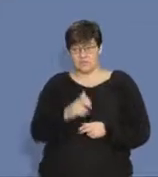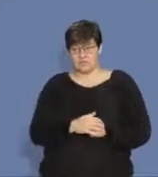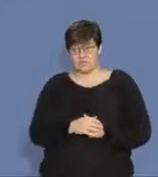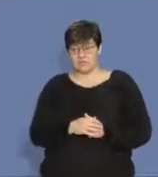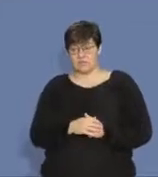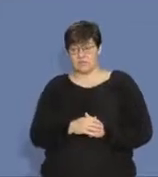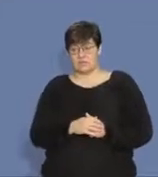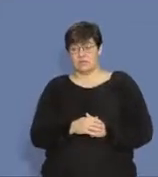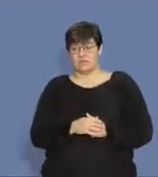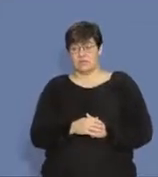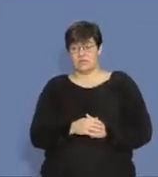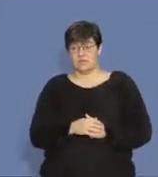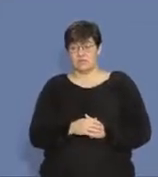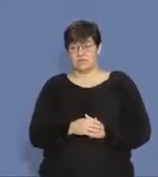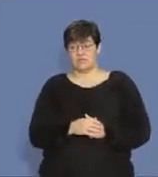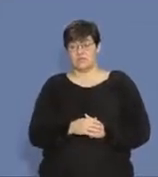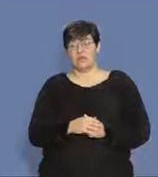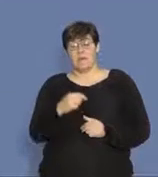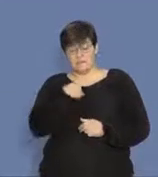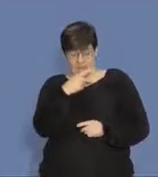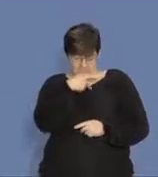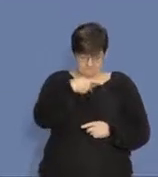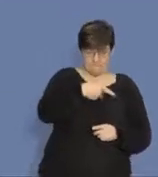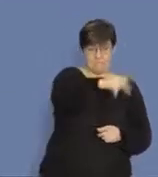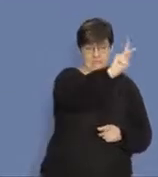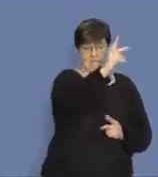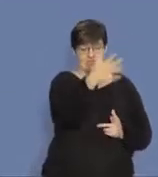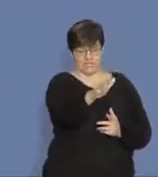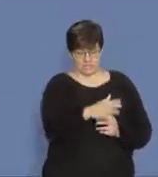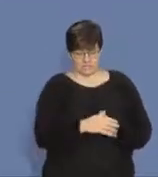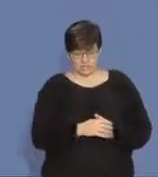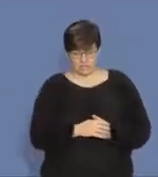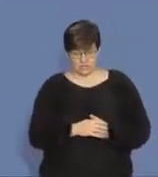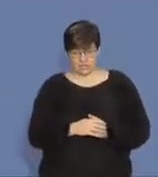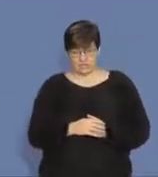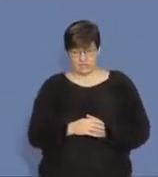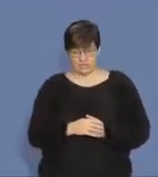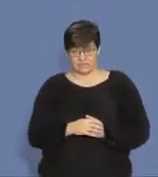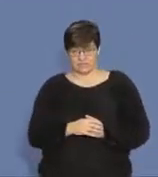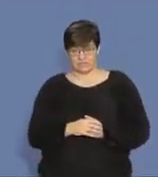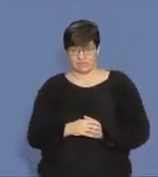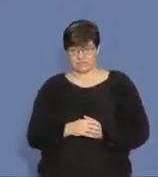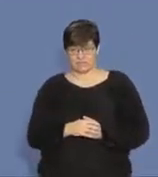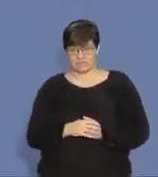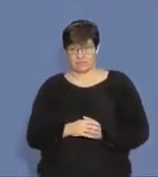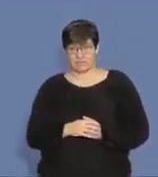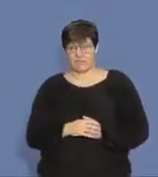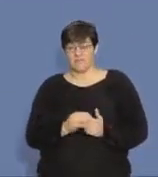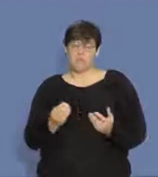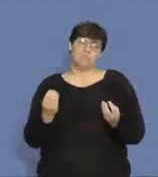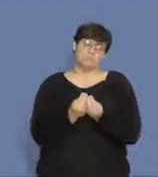be the input VAT that I had paid, okay, on the purchase of goods and